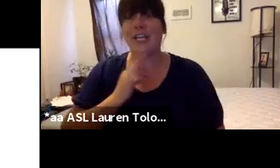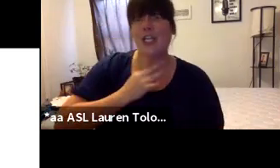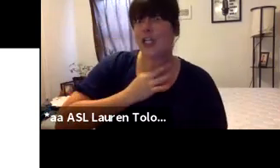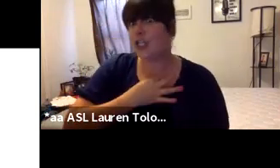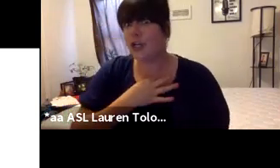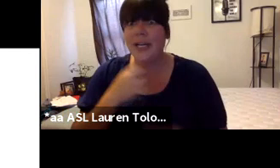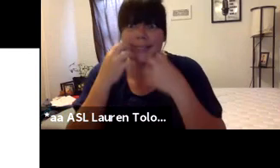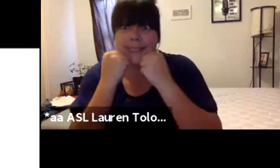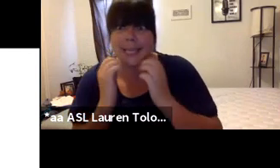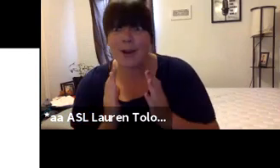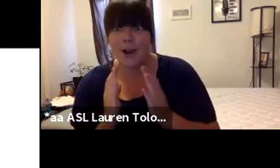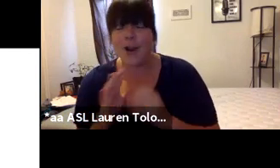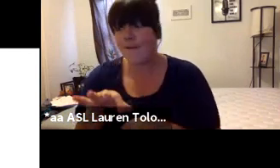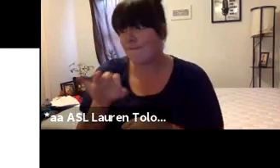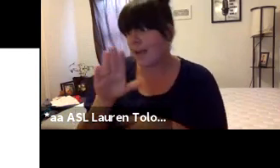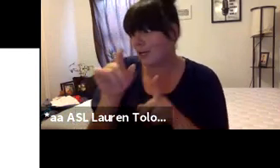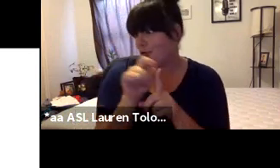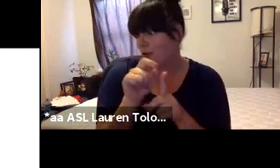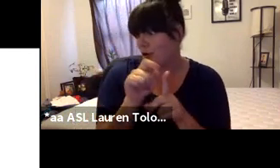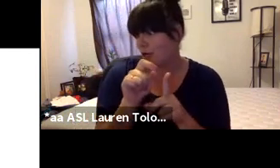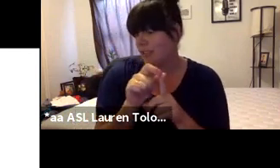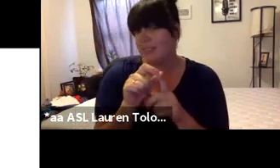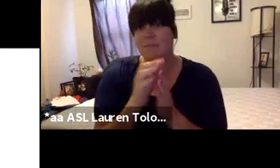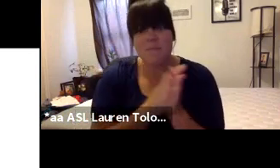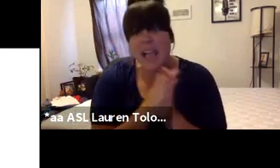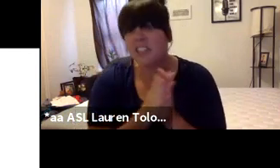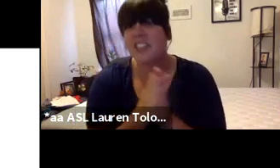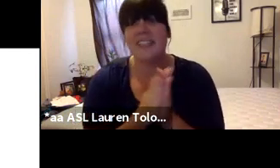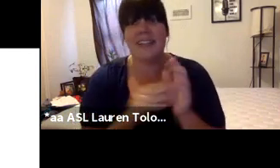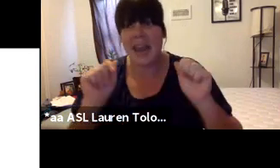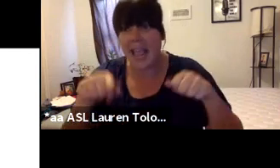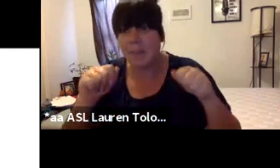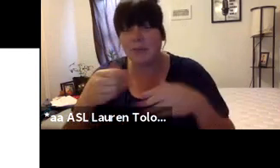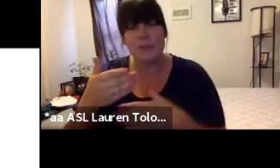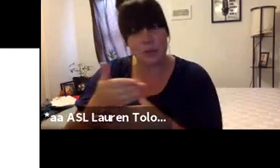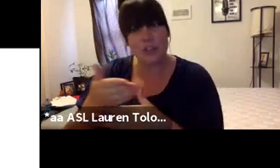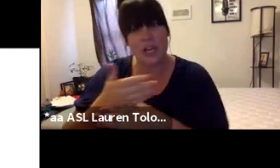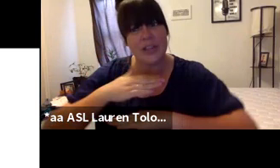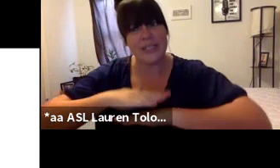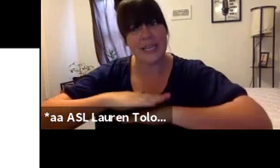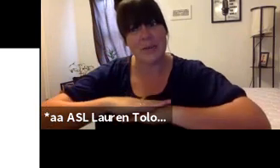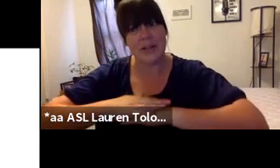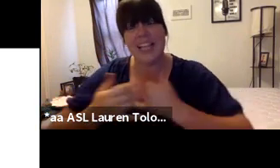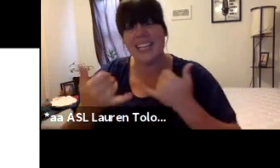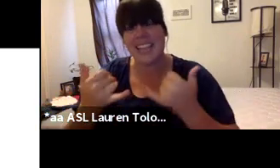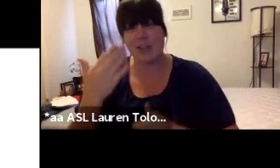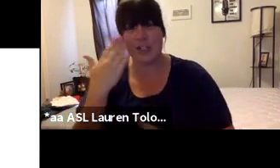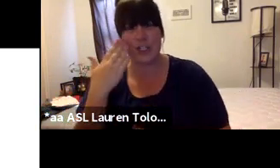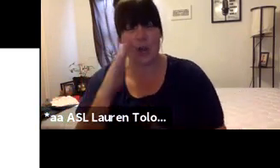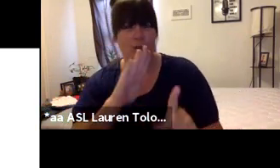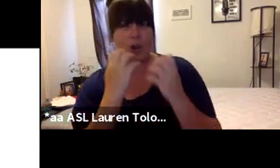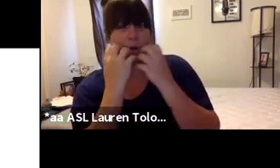finding her words, passionate and able to share the table, now that she knows her worth, her